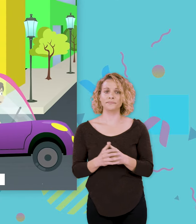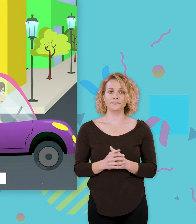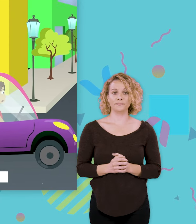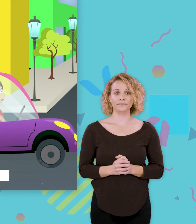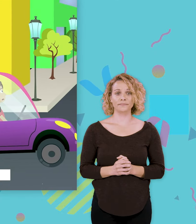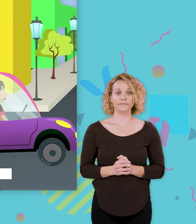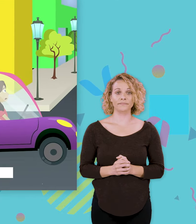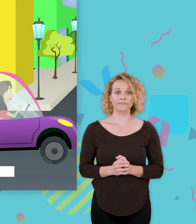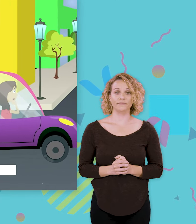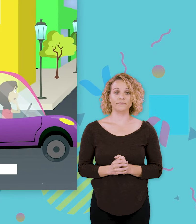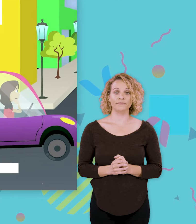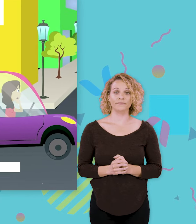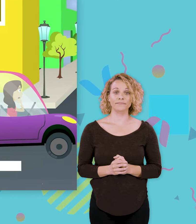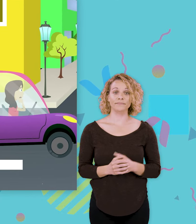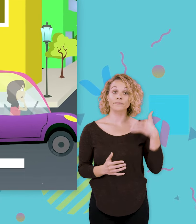emergency,